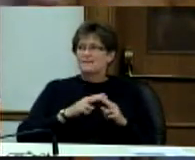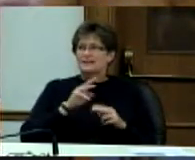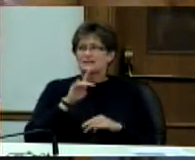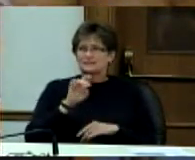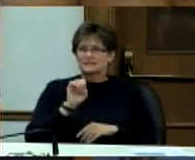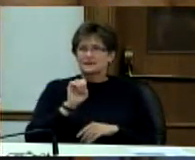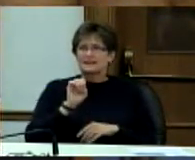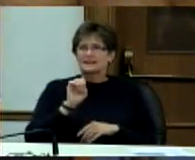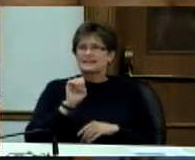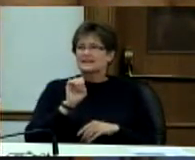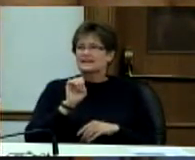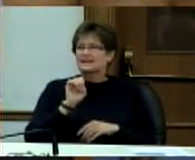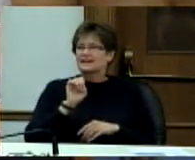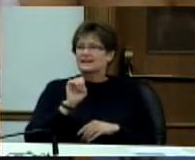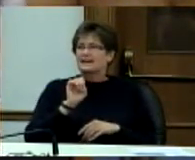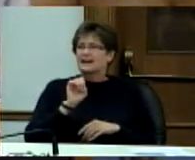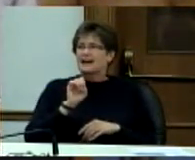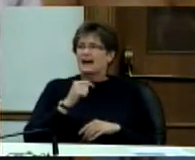Well, my name is Mike.